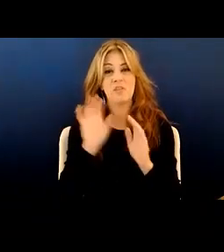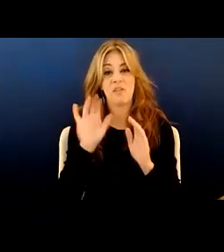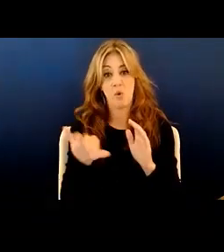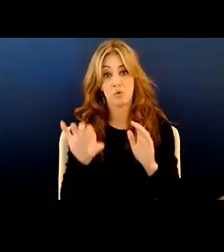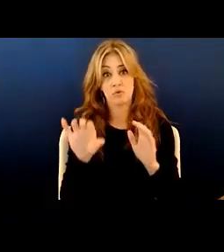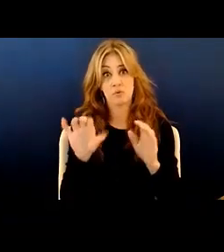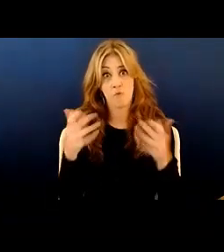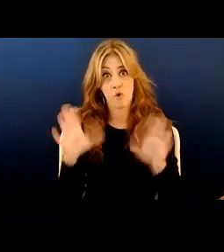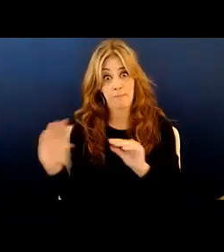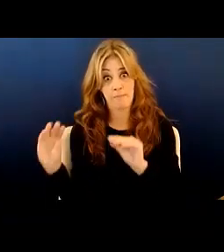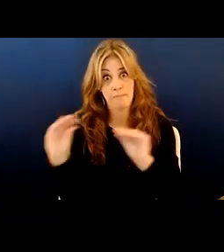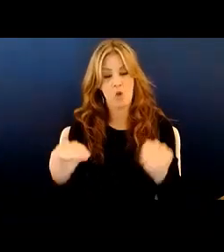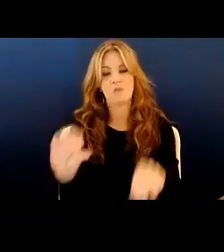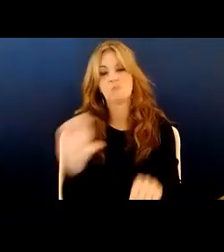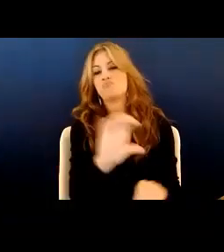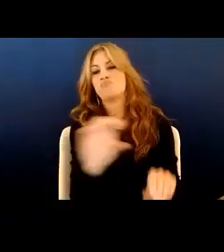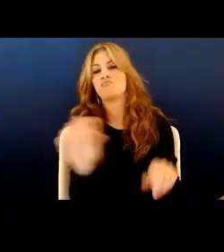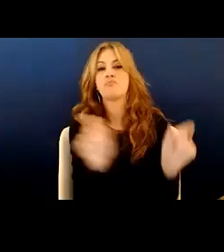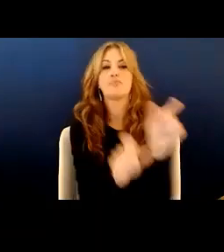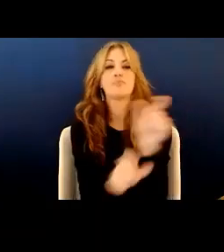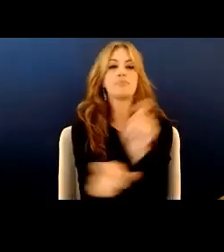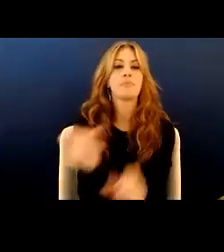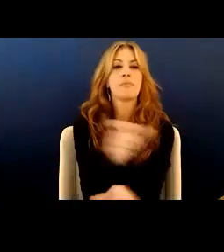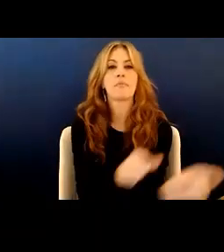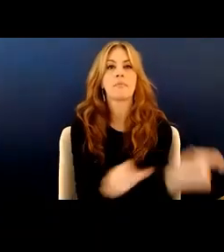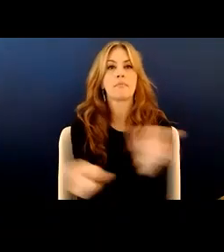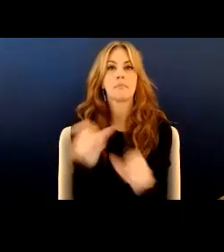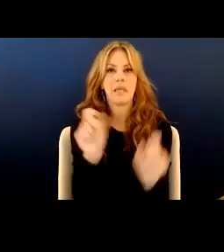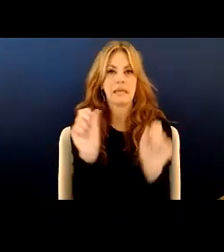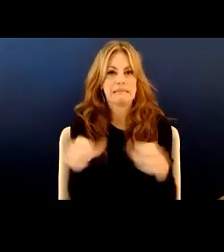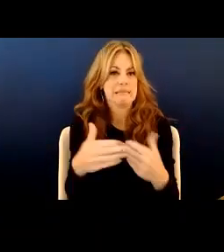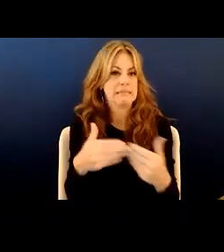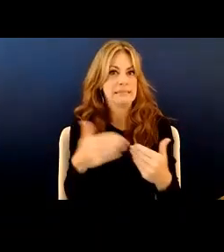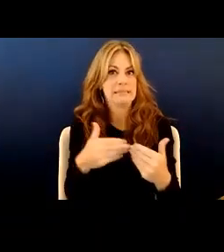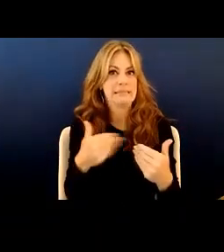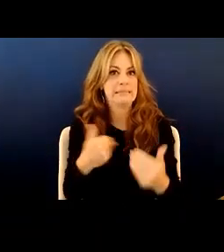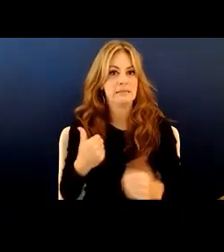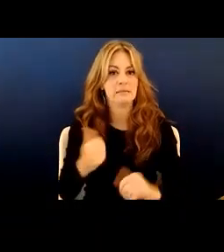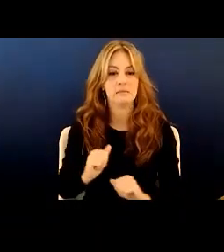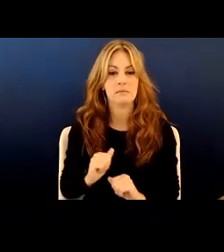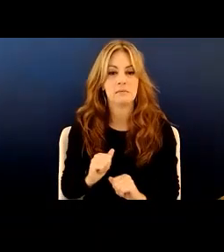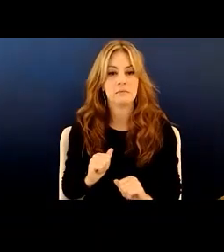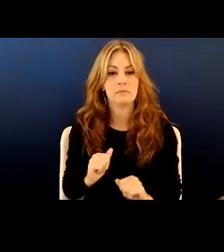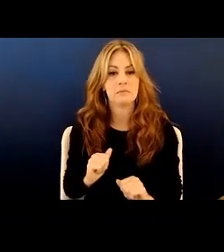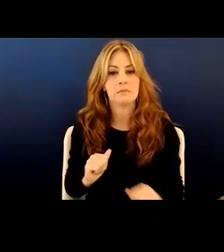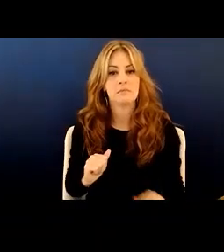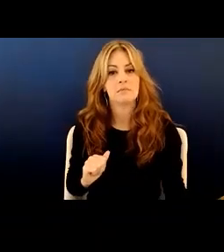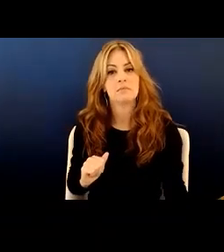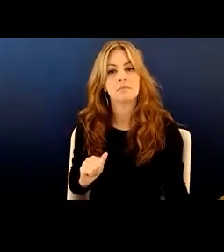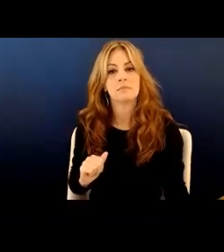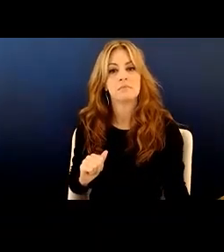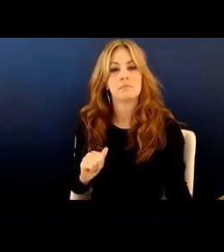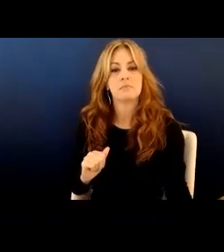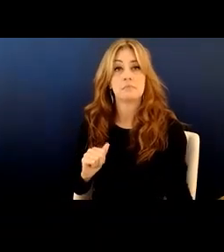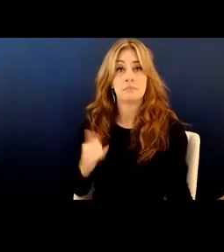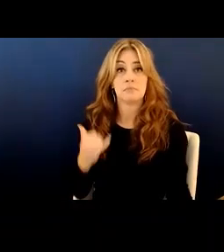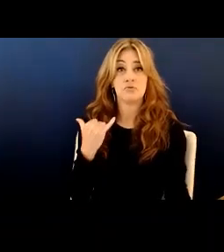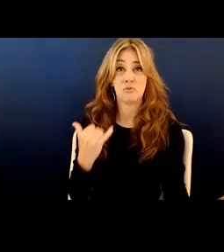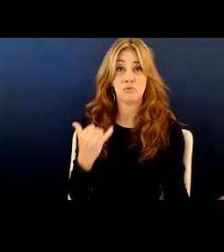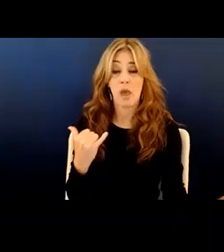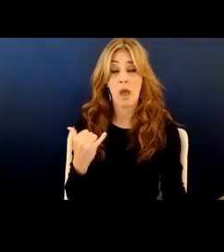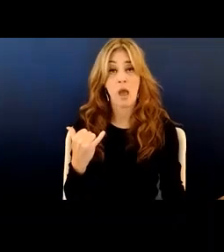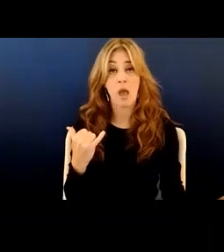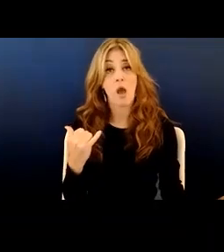if you want to change the order of the images. And well, now we've loaded a bunch